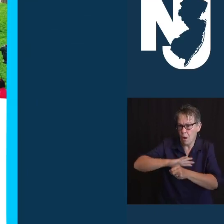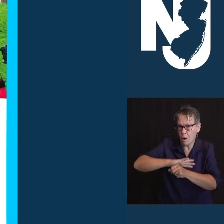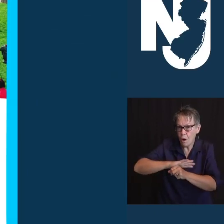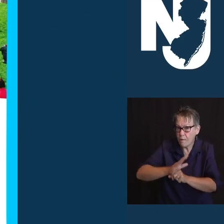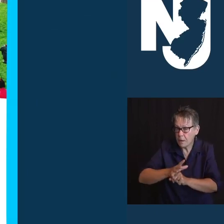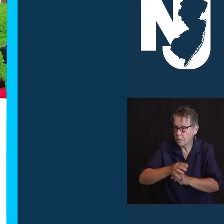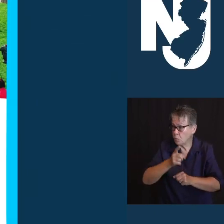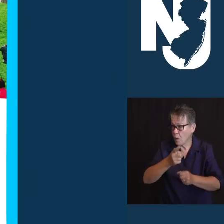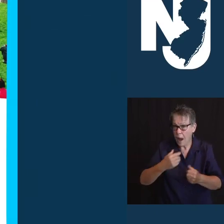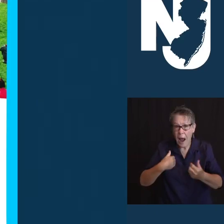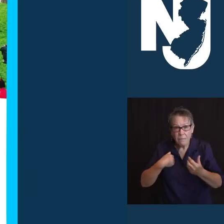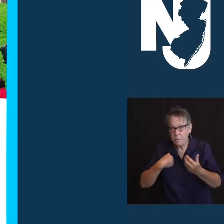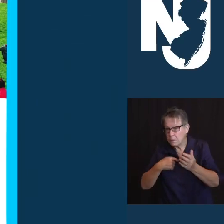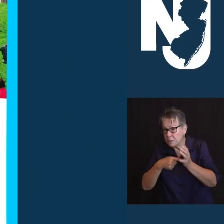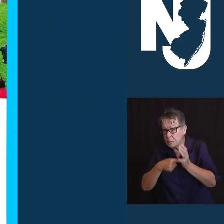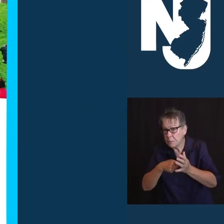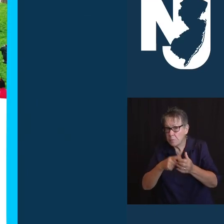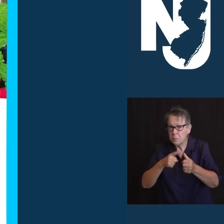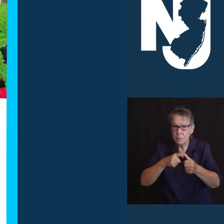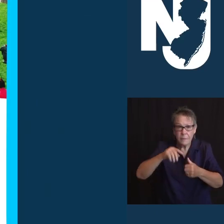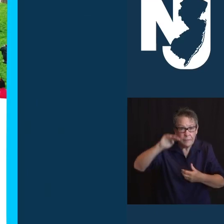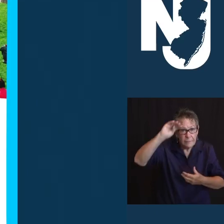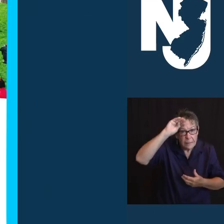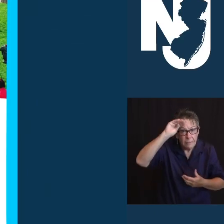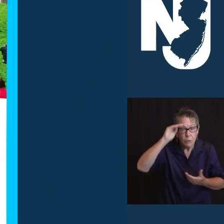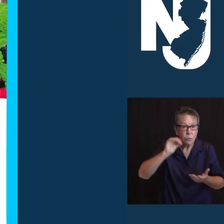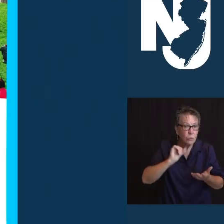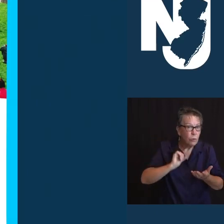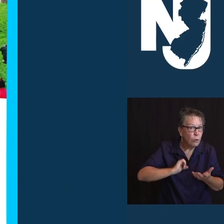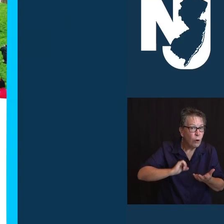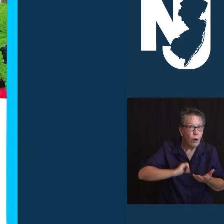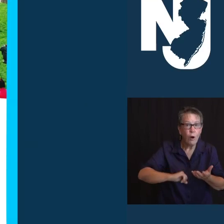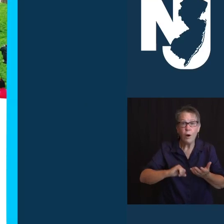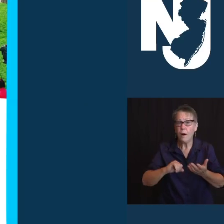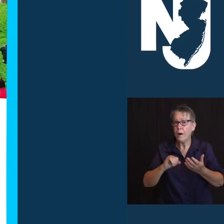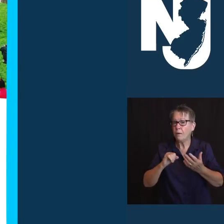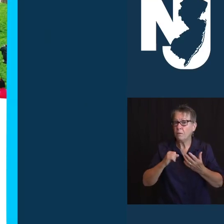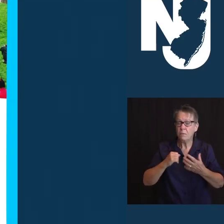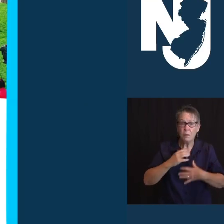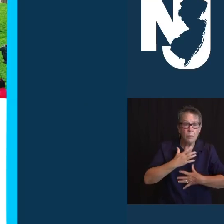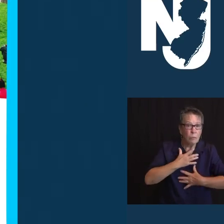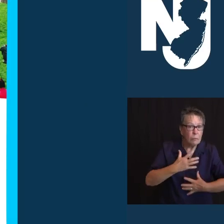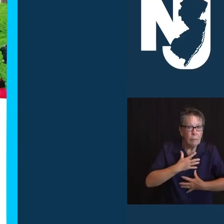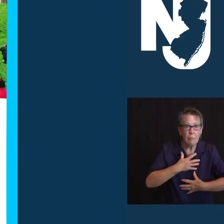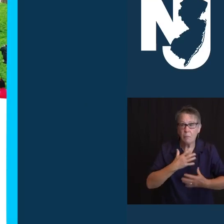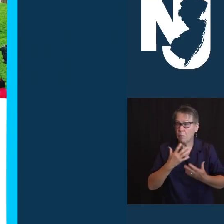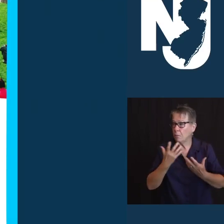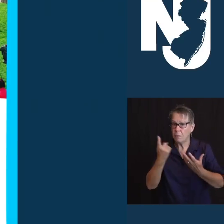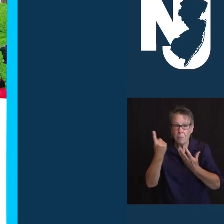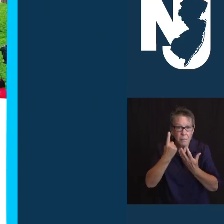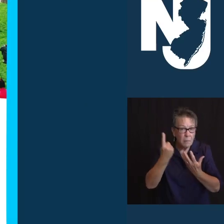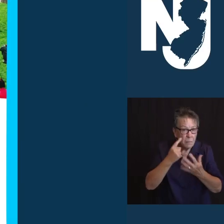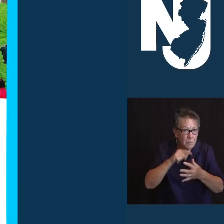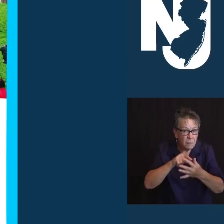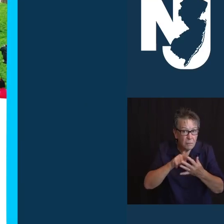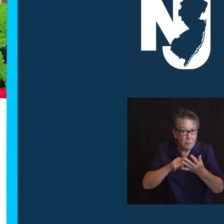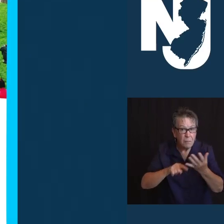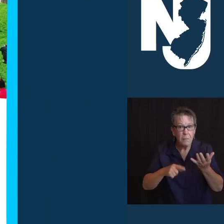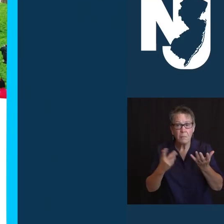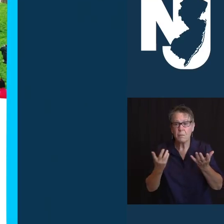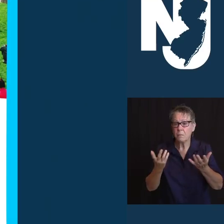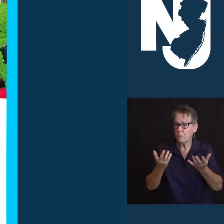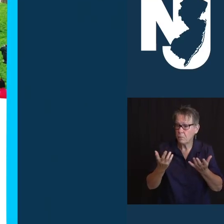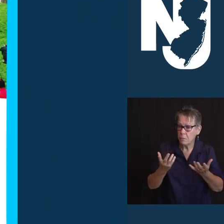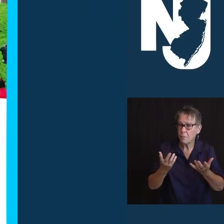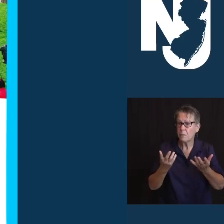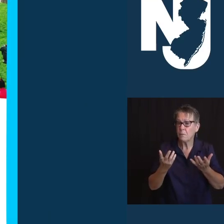days before your diagnoses or your positive case. And they will ask for phone numbers of your contacts so they can be called